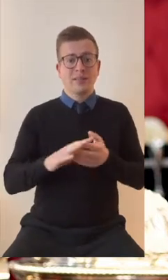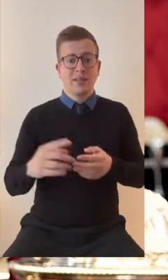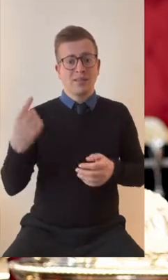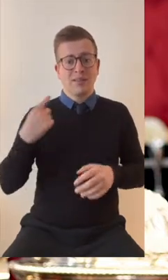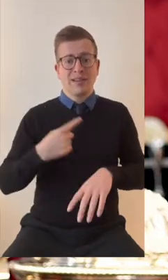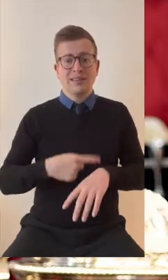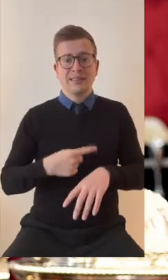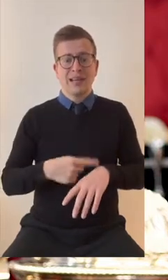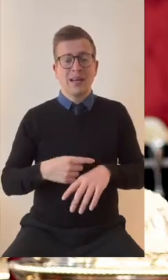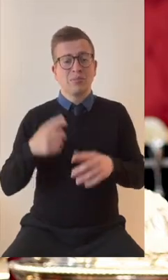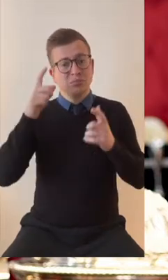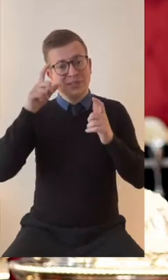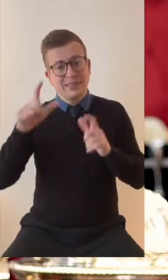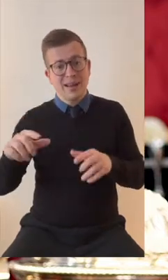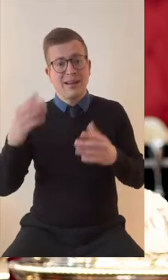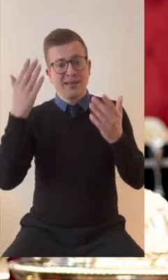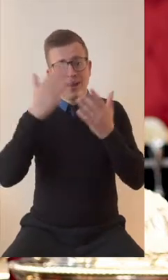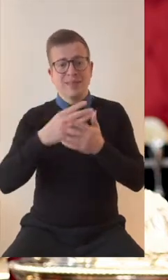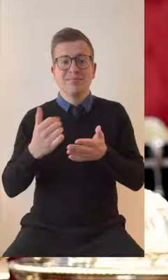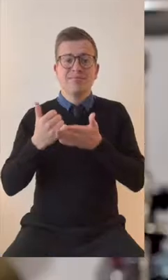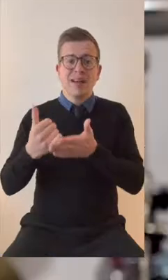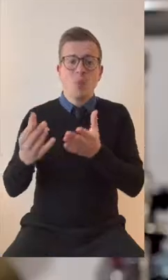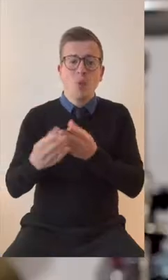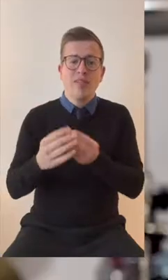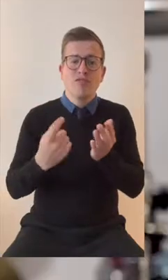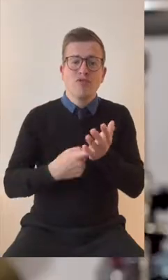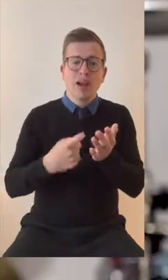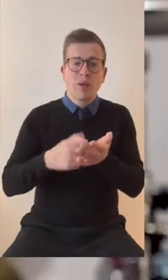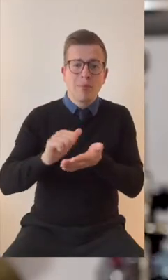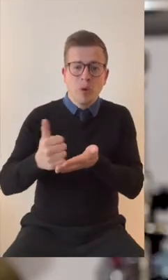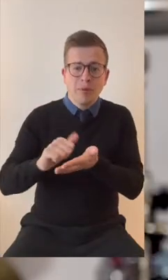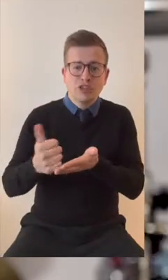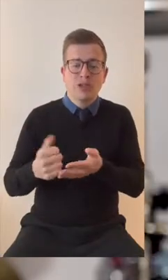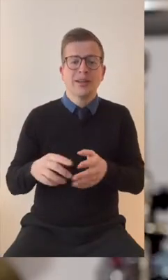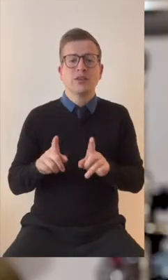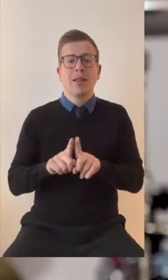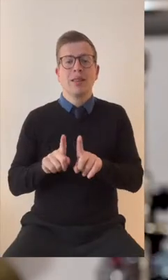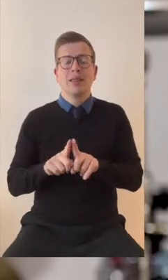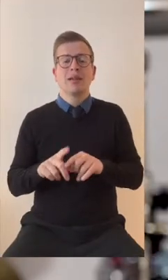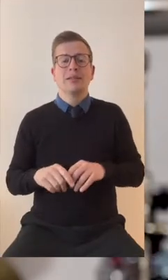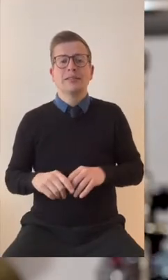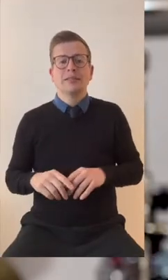would used to stay there overnight and help him with his Rakeaway publishing as well.